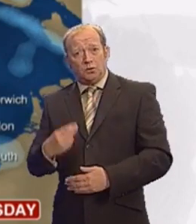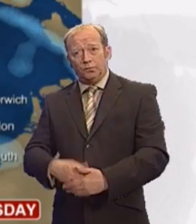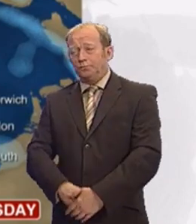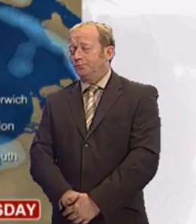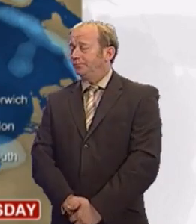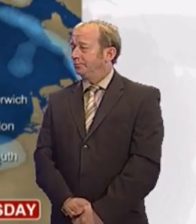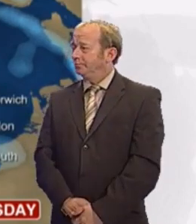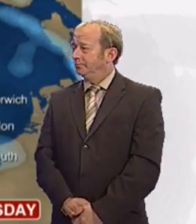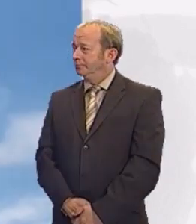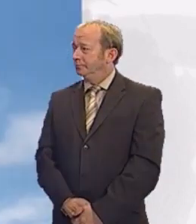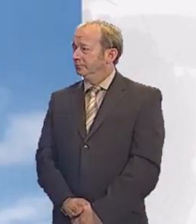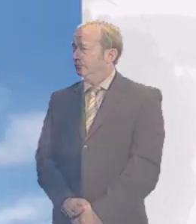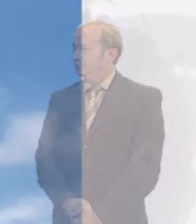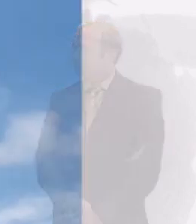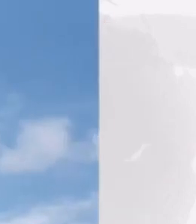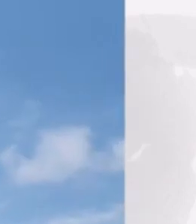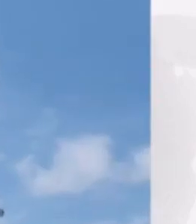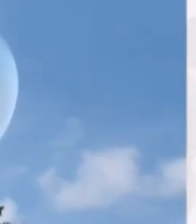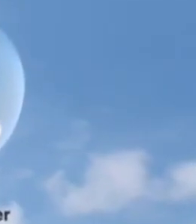the weather for now.